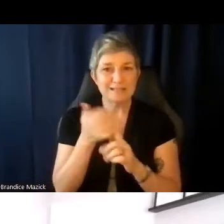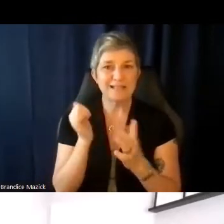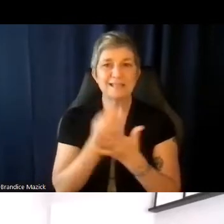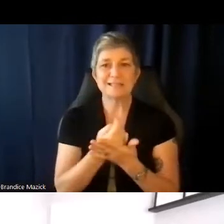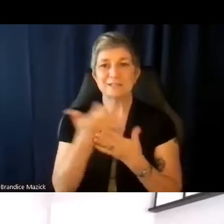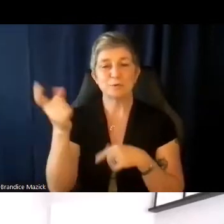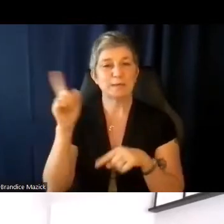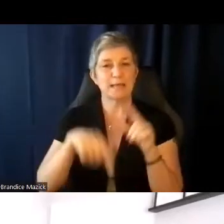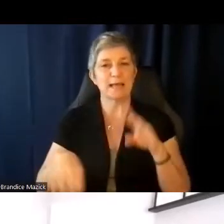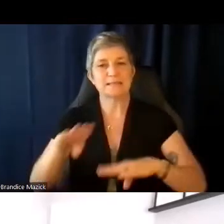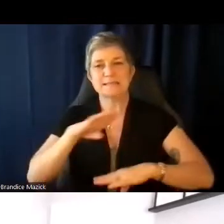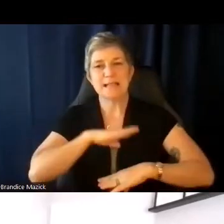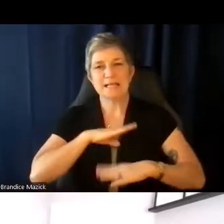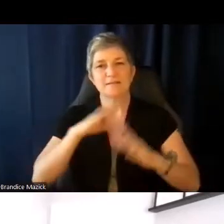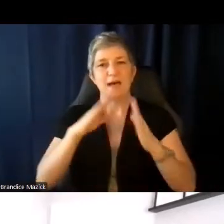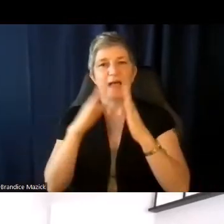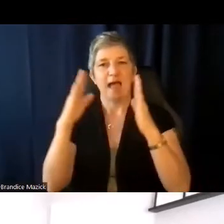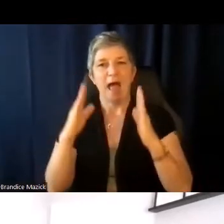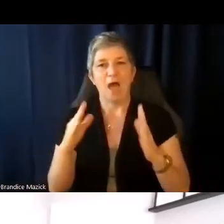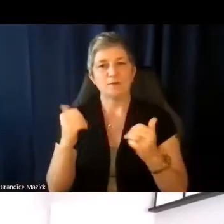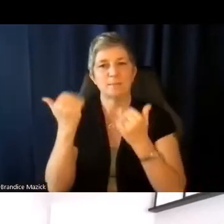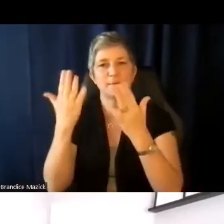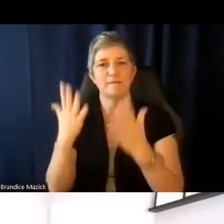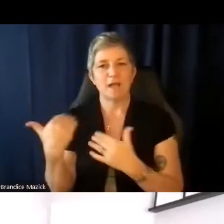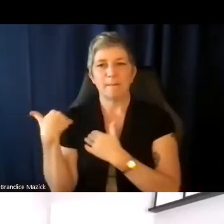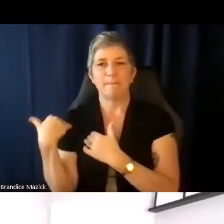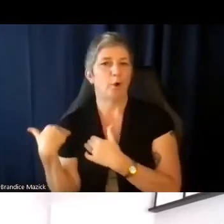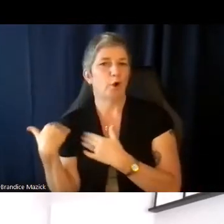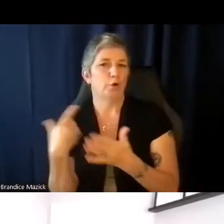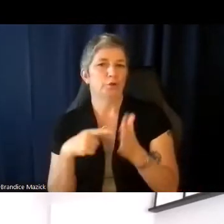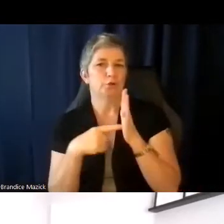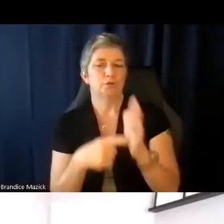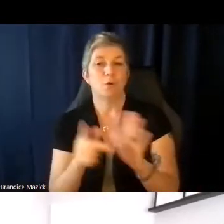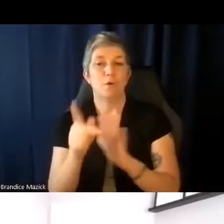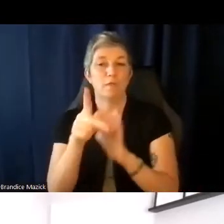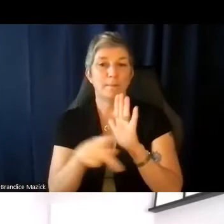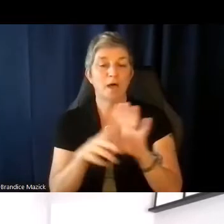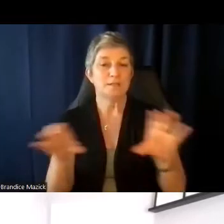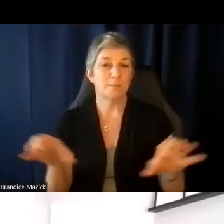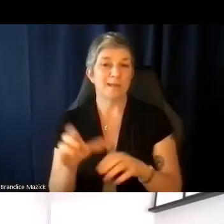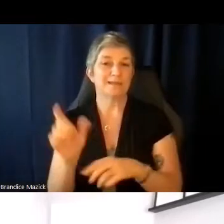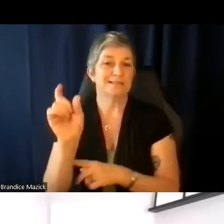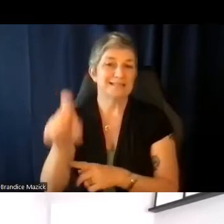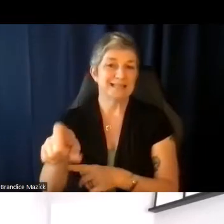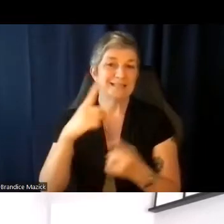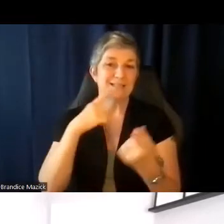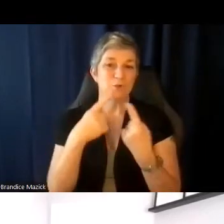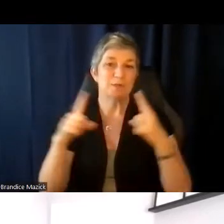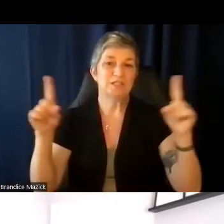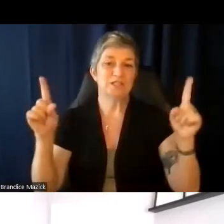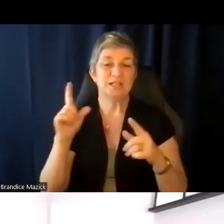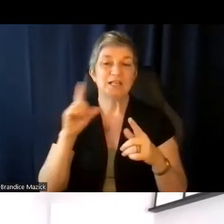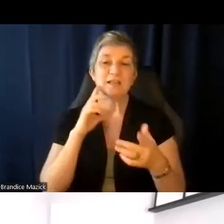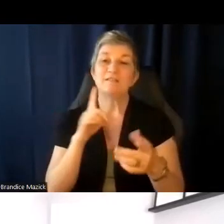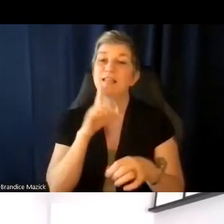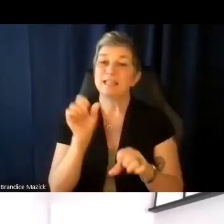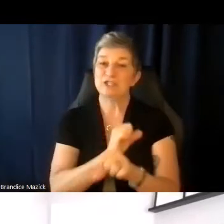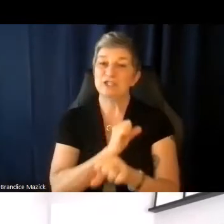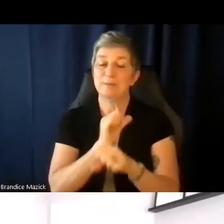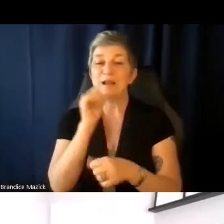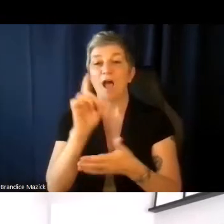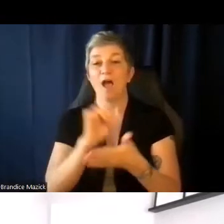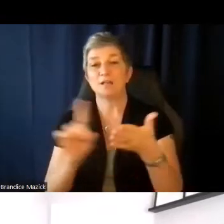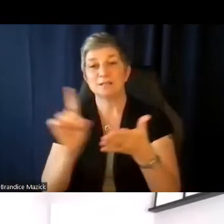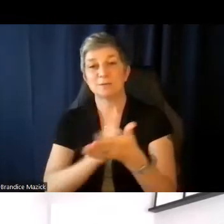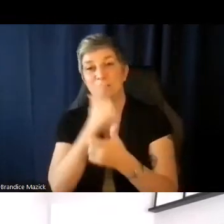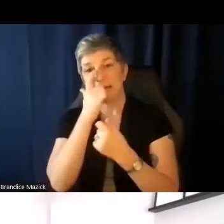cannot satisfy a housing provider's burden to show that the policy or practice is necessary to achieve a substantial, legitimate, non-discriminatory